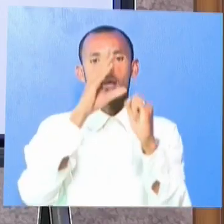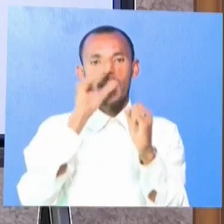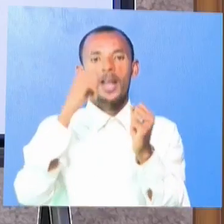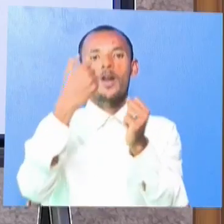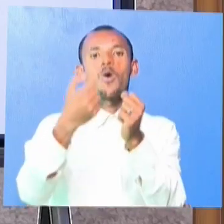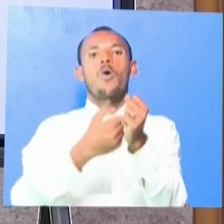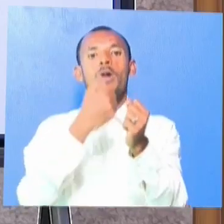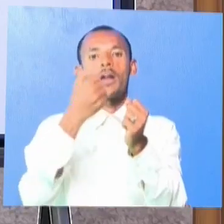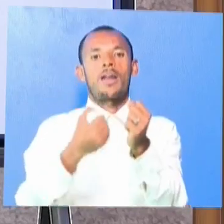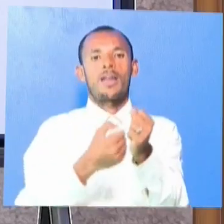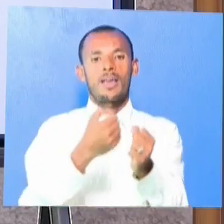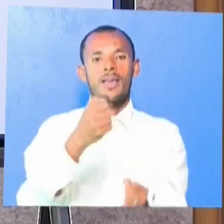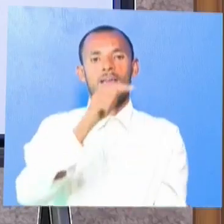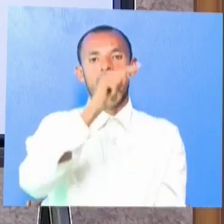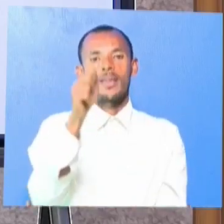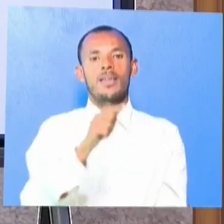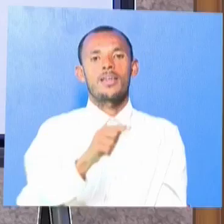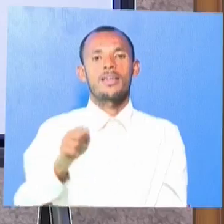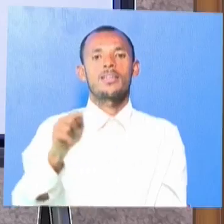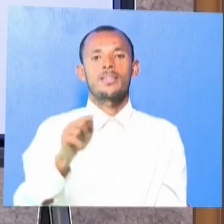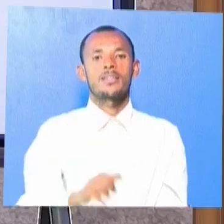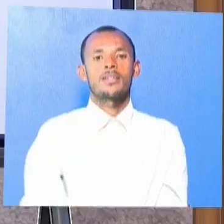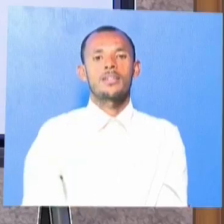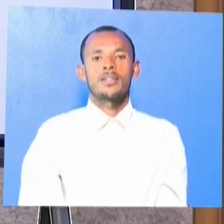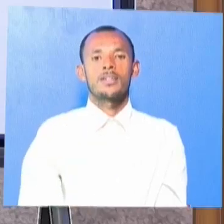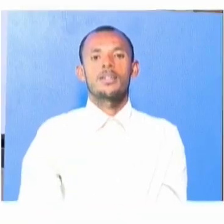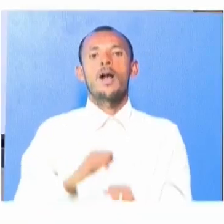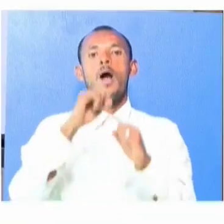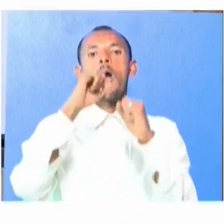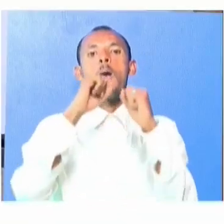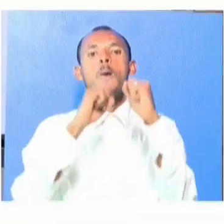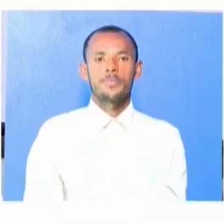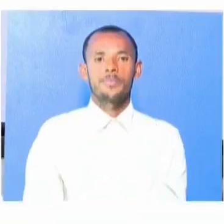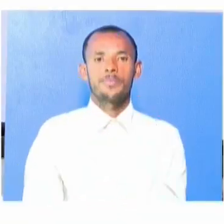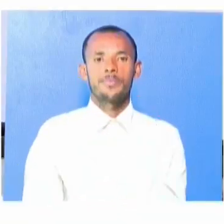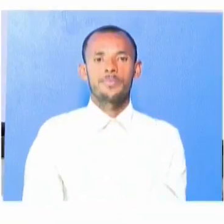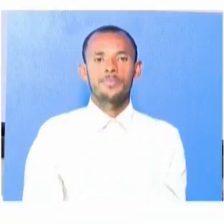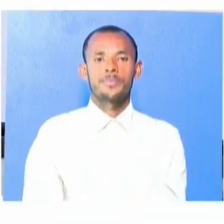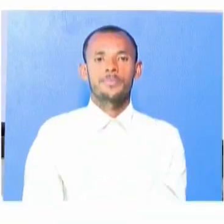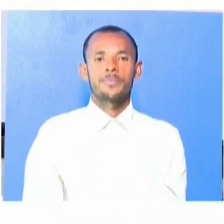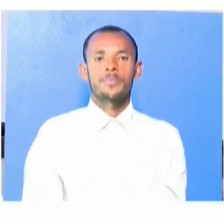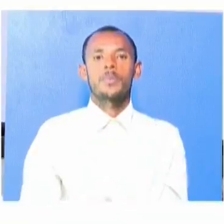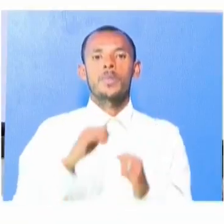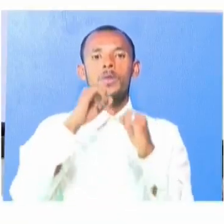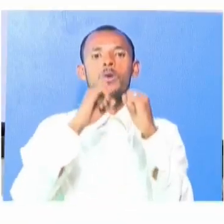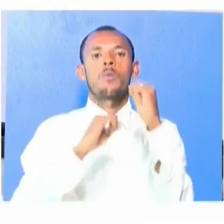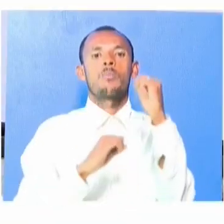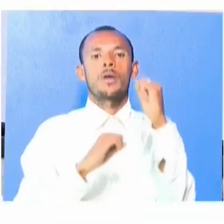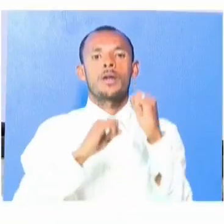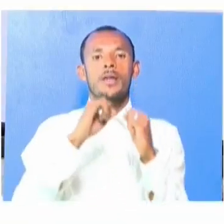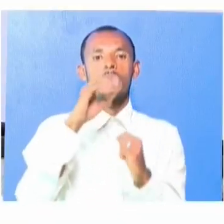ordering integers. So, comparing and